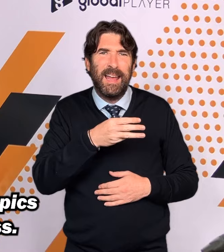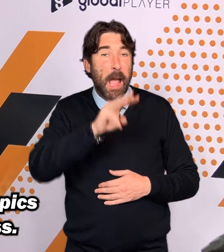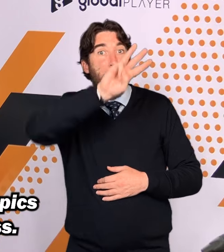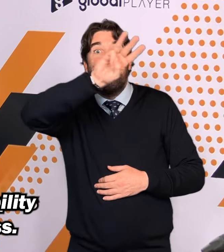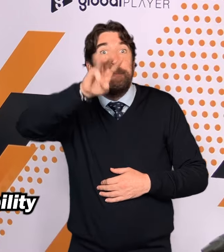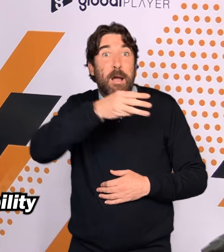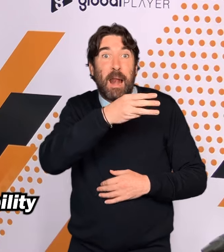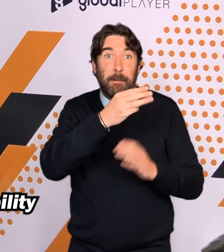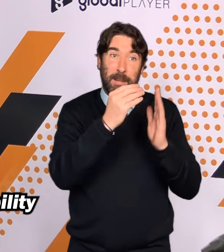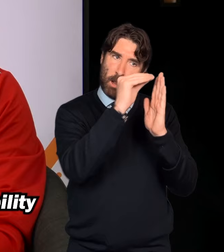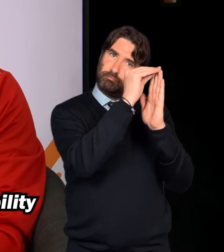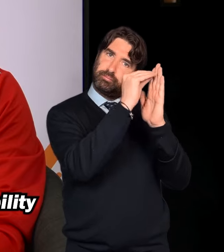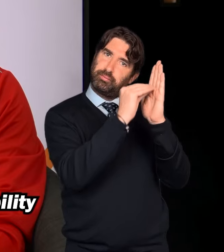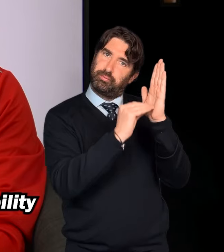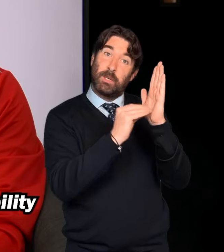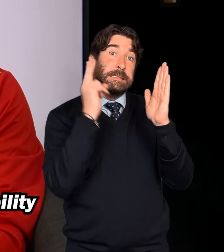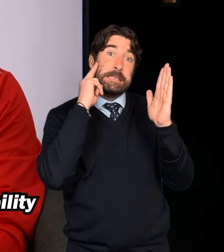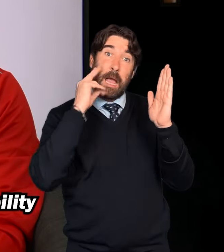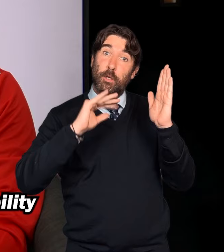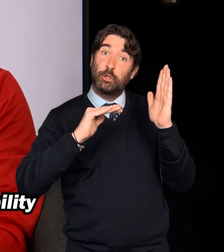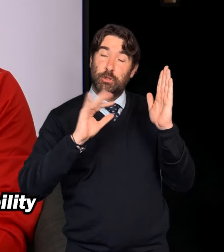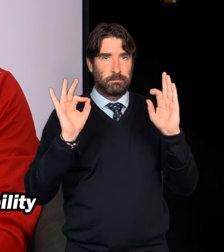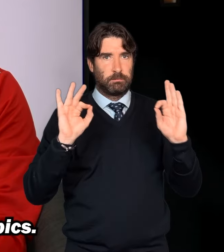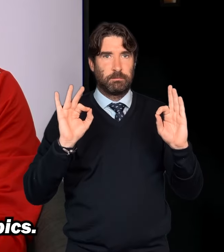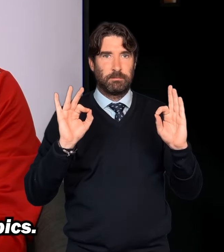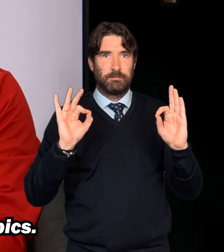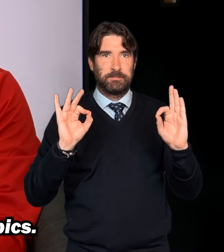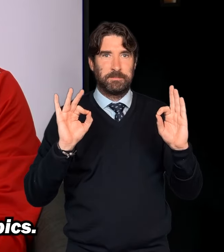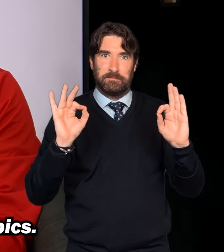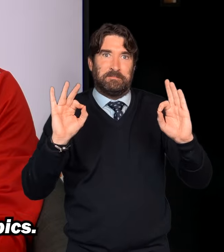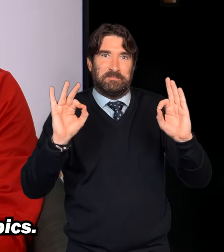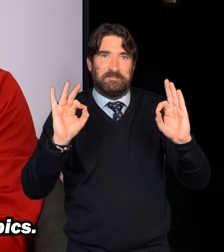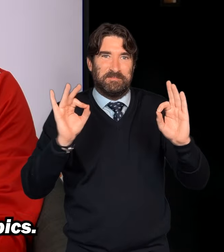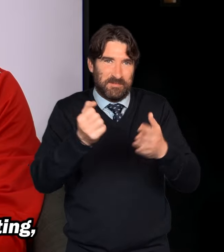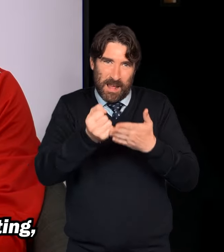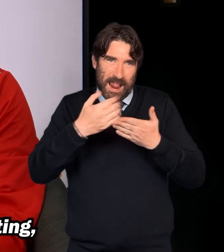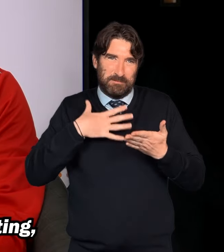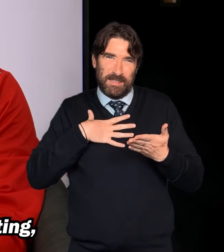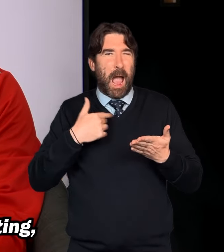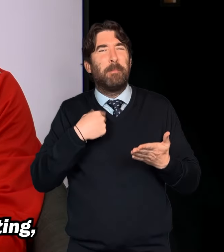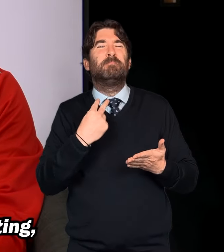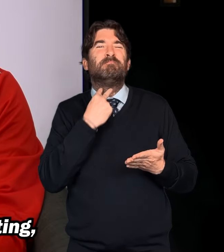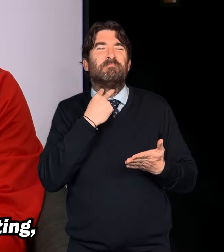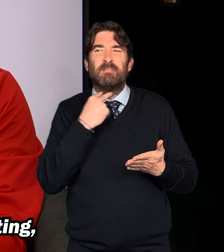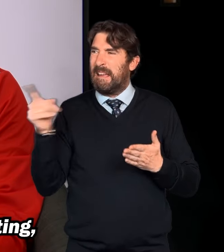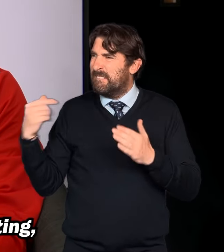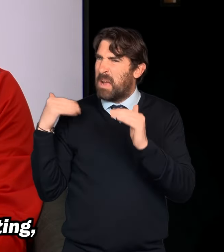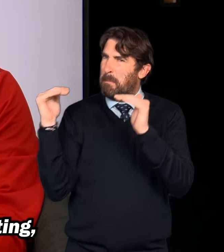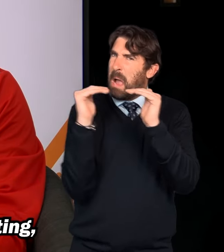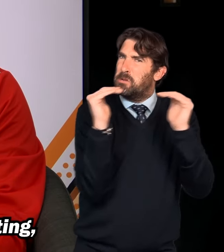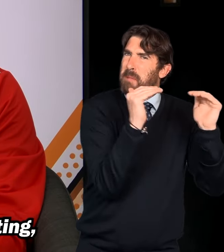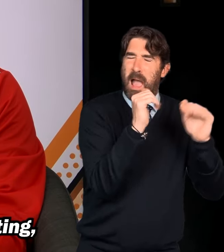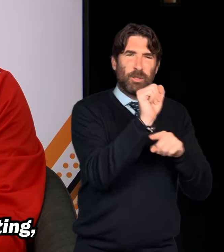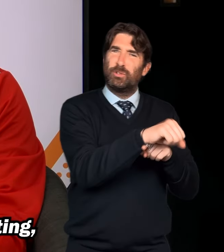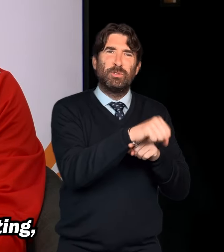deafness. Deafness is not the disability that allows them to be part of the Paralympics. So obviously hearing that's